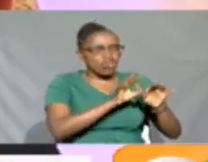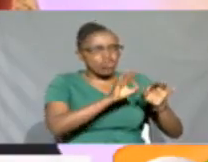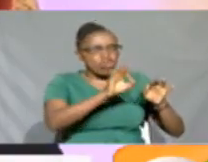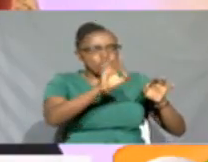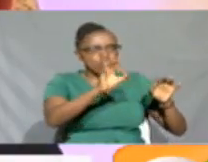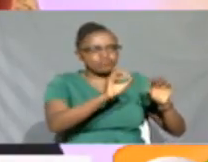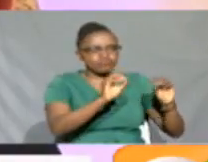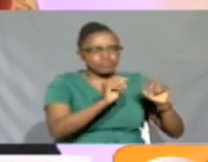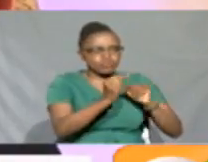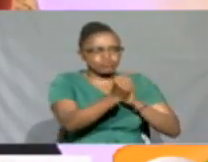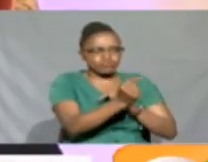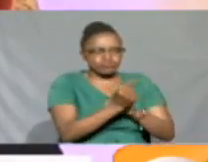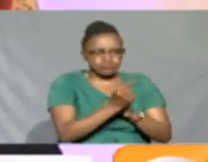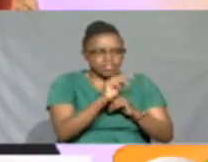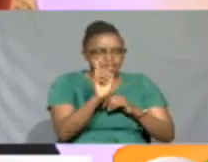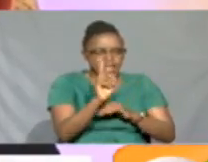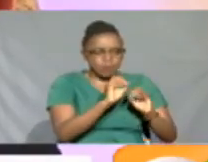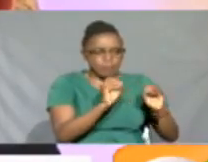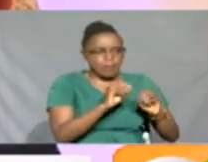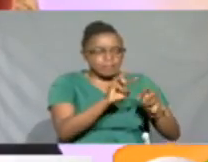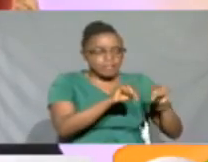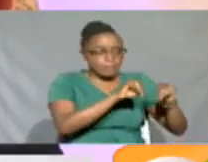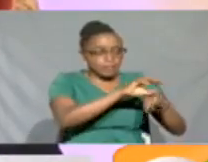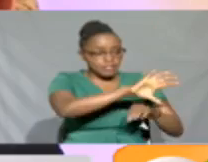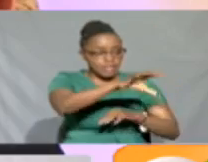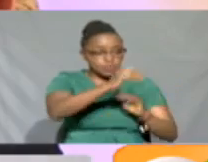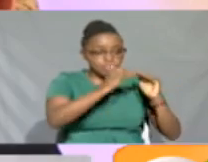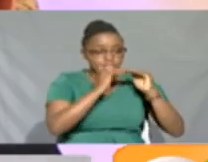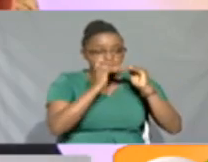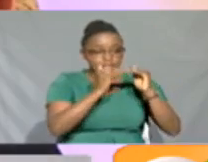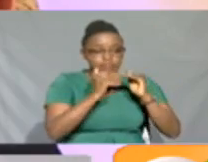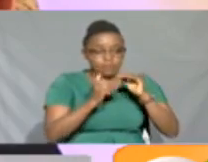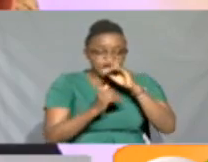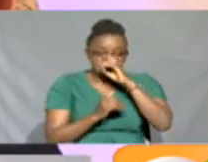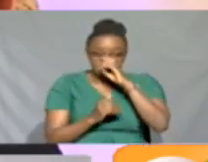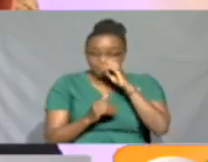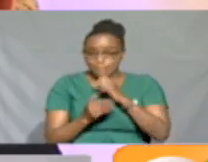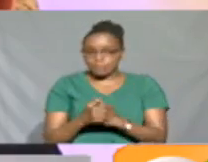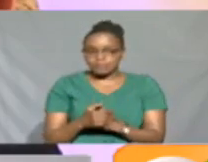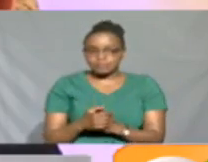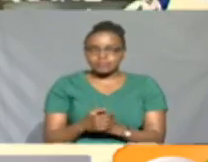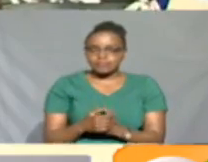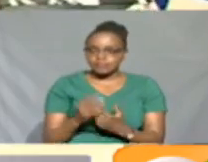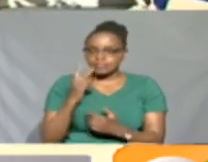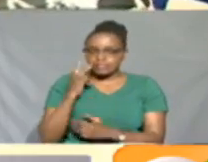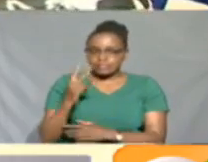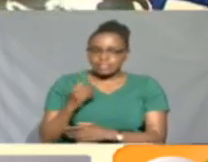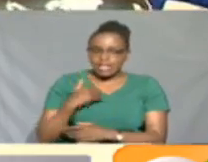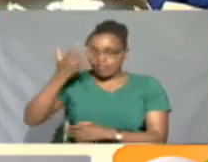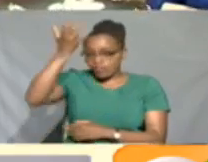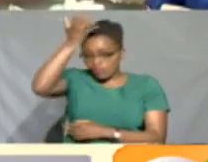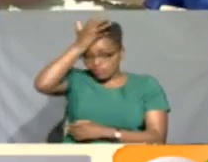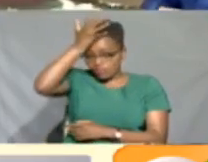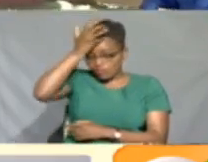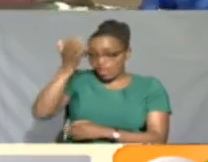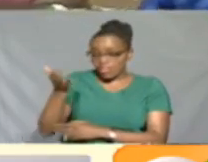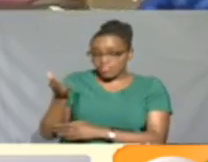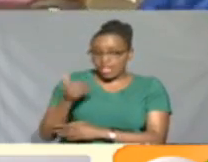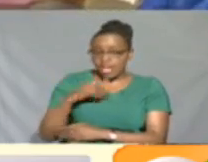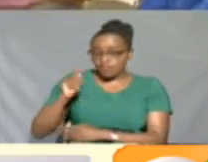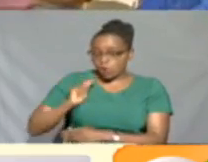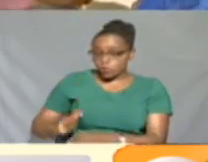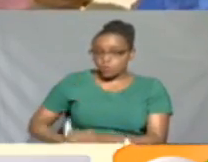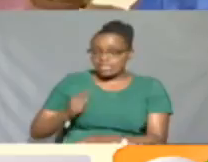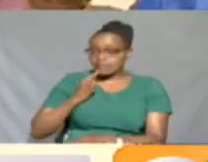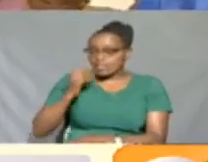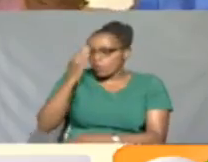distances to come to Nairobi. They should be managed at the county level. Mashirima, naona kuna wauguzi hapa mbele wako paka na uniform.